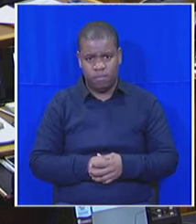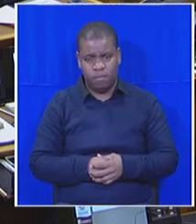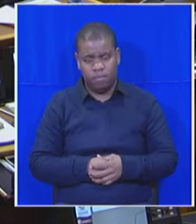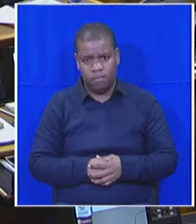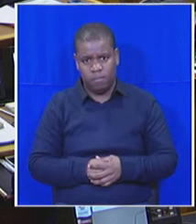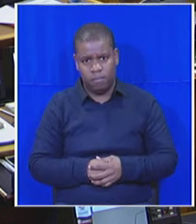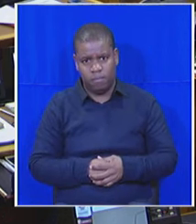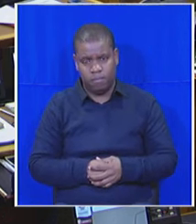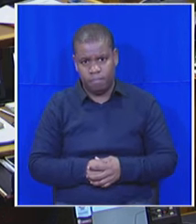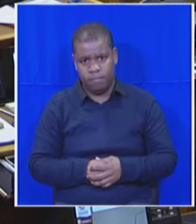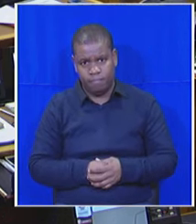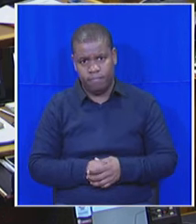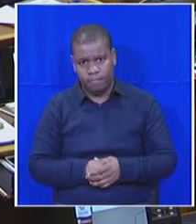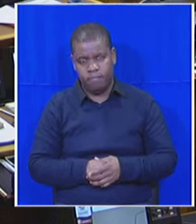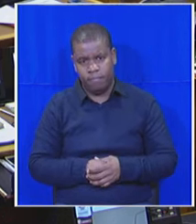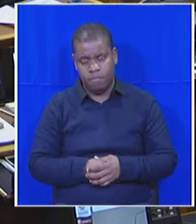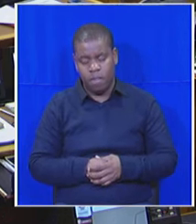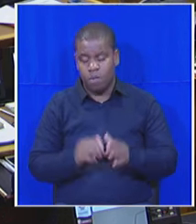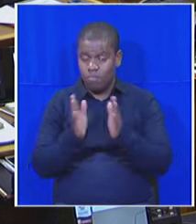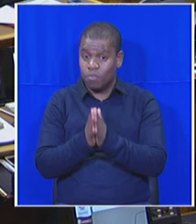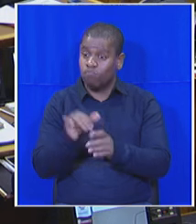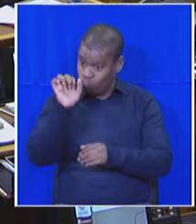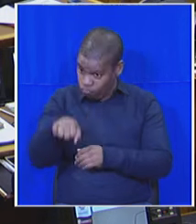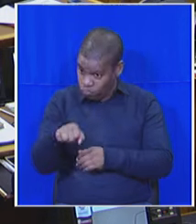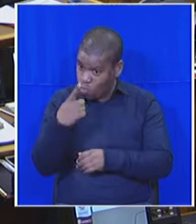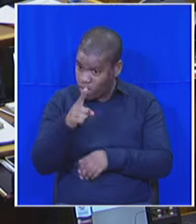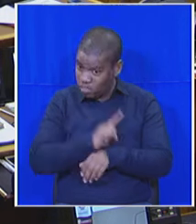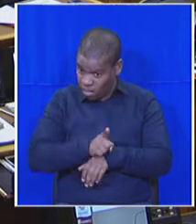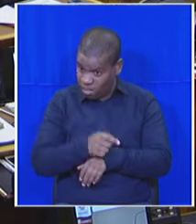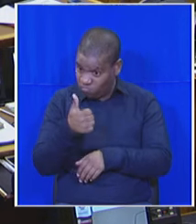Do I get a war for 1 second?